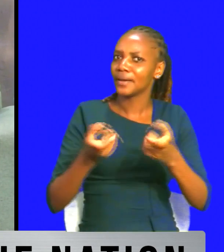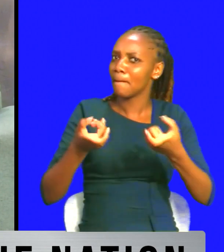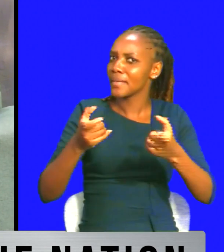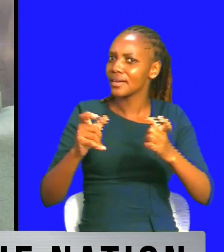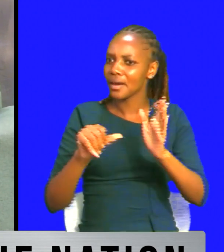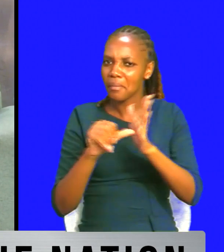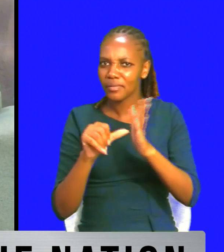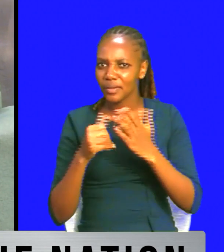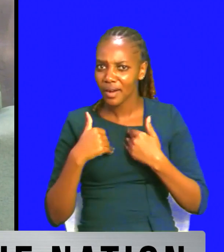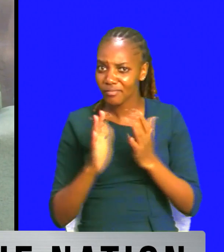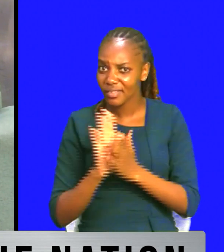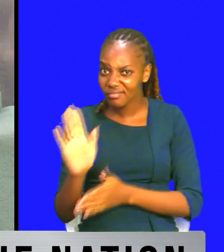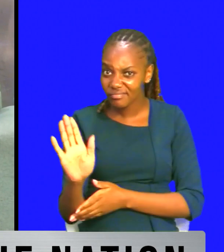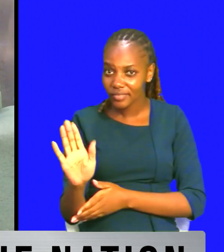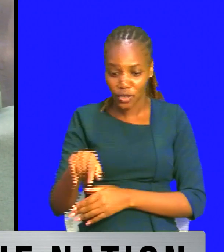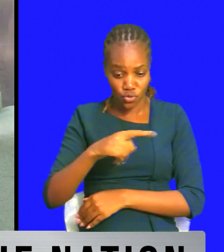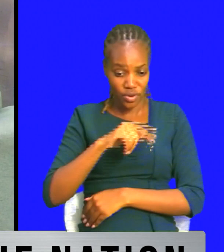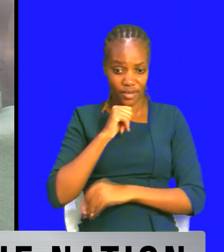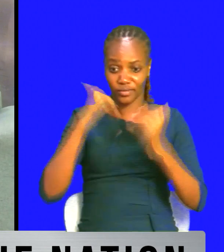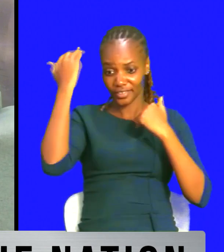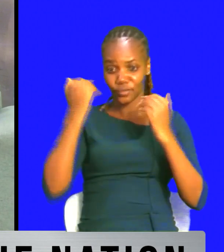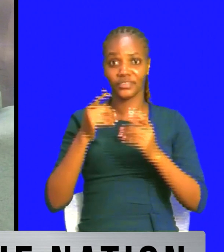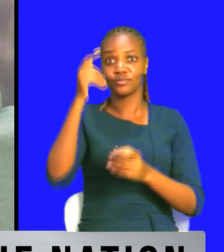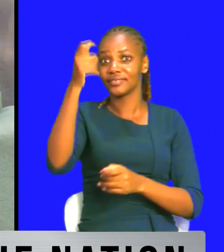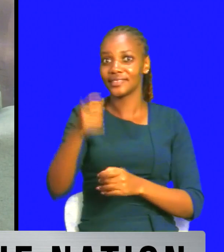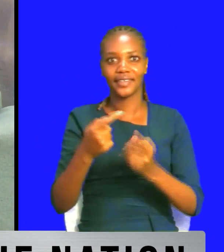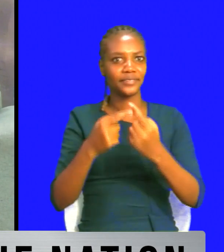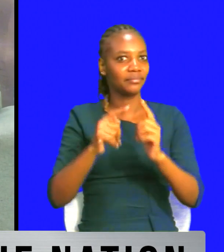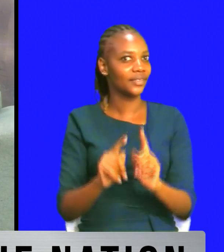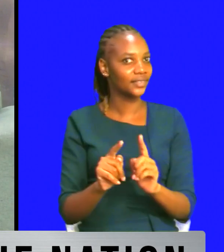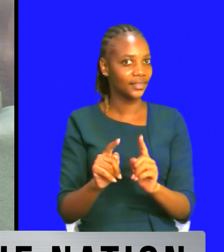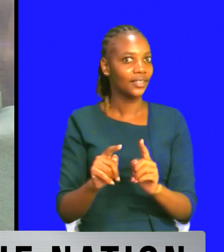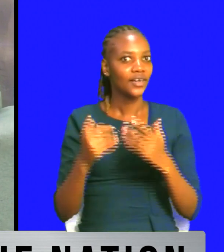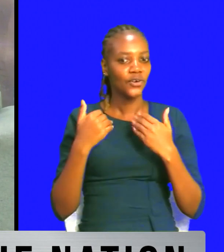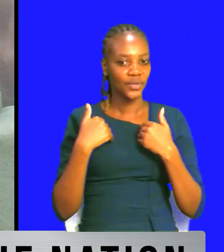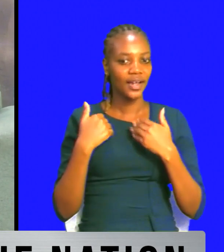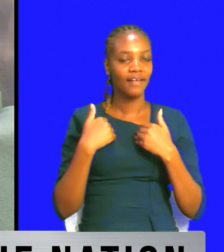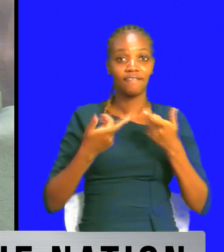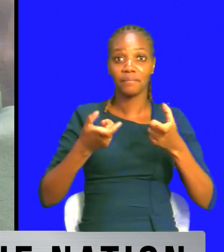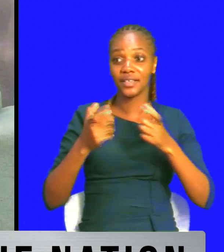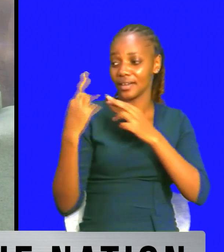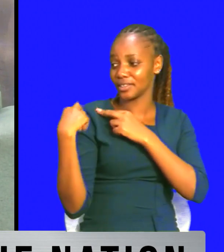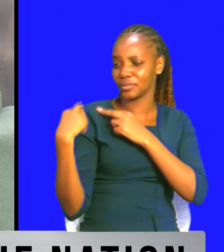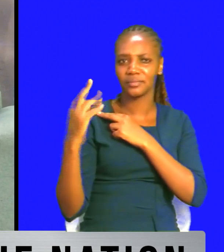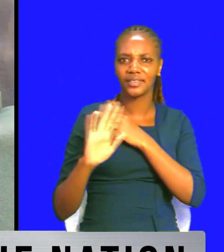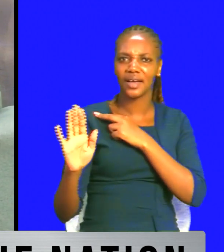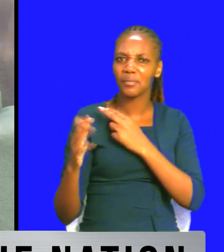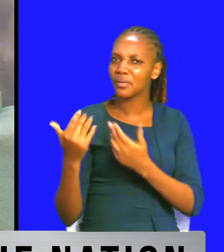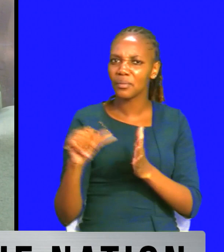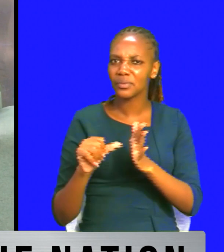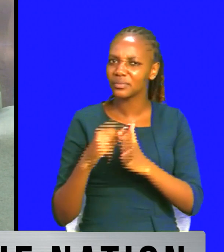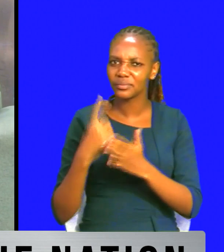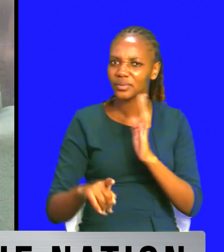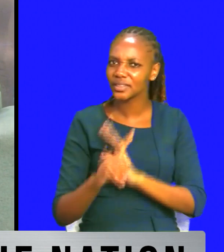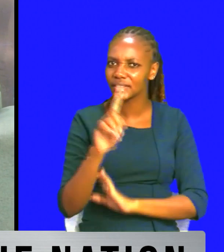him? We are not a court here to judge, but is there a role that the media might have played to